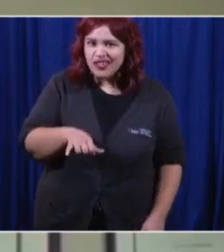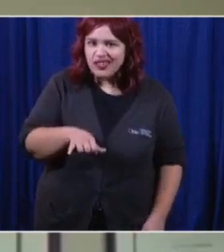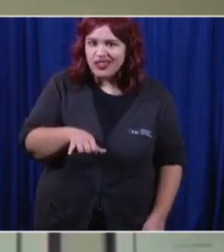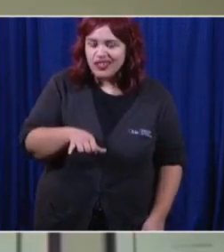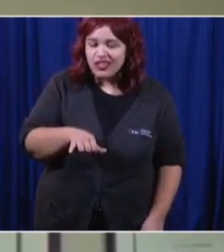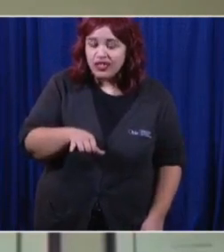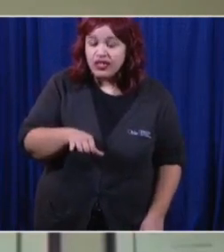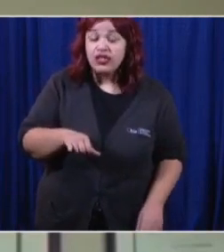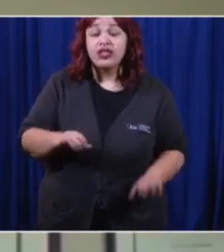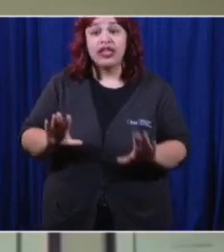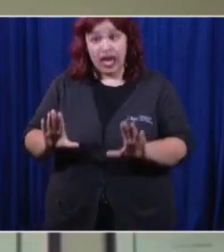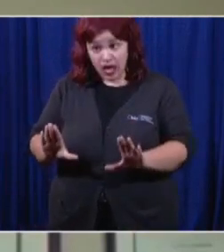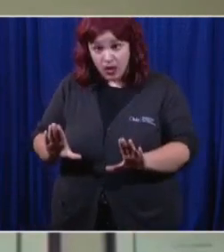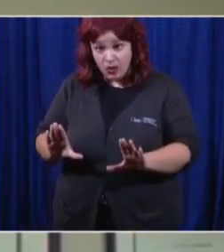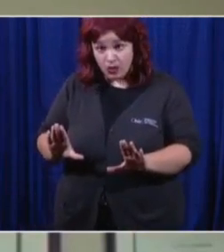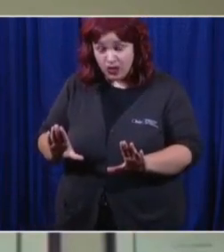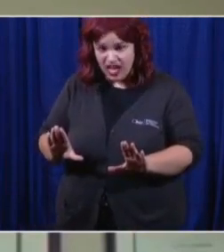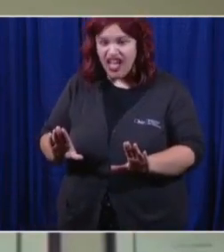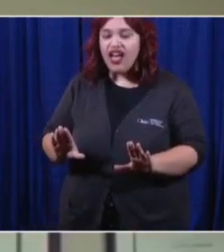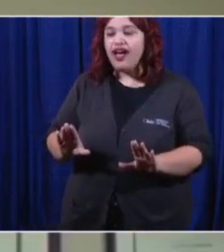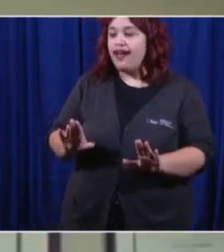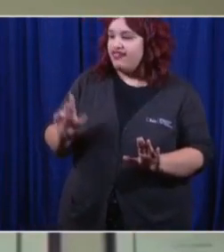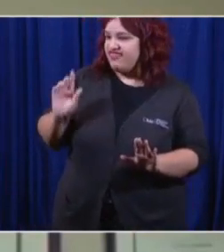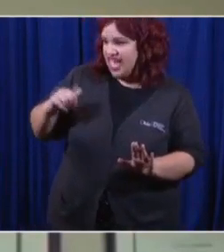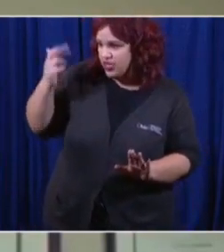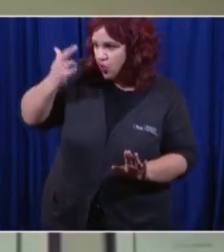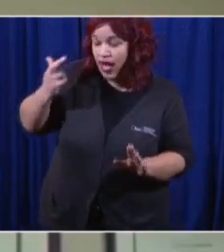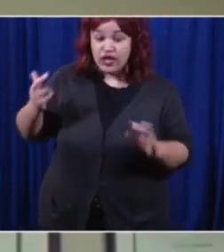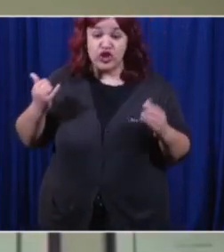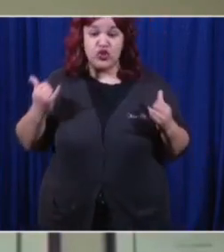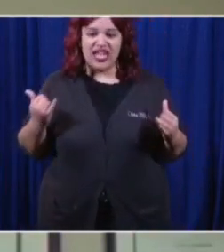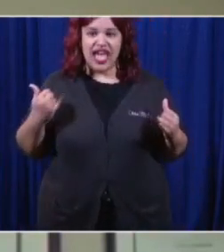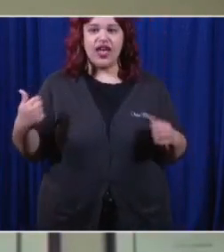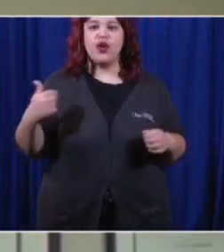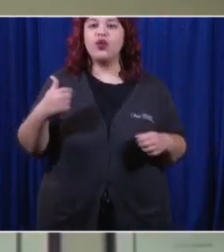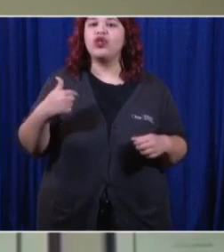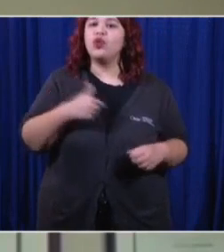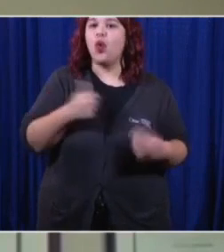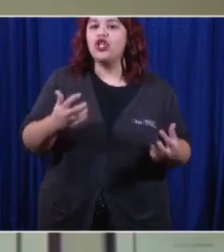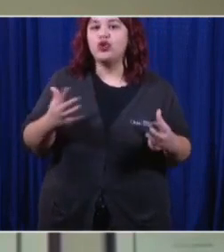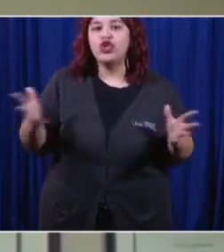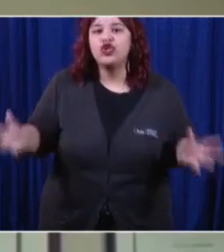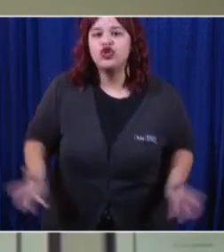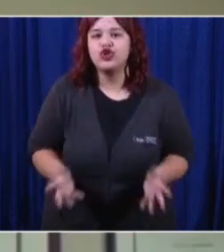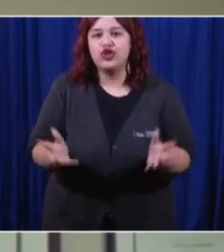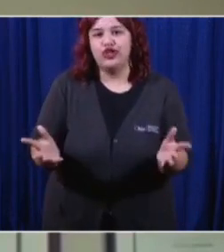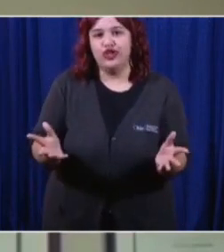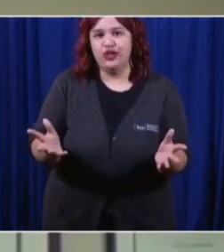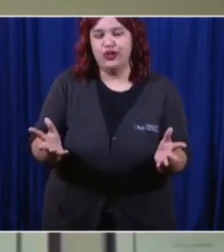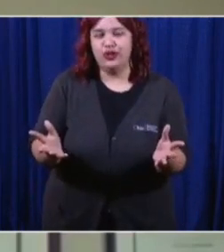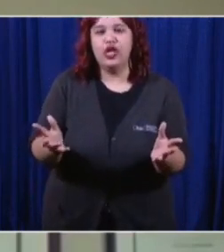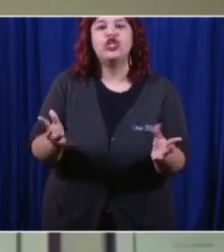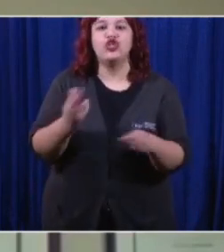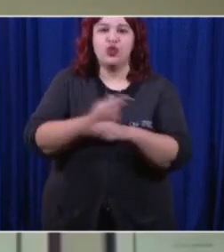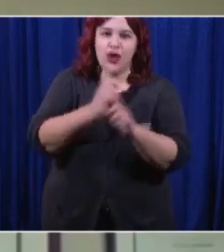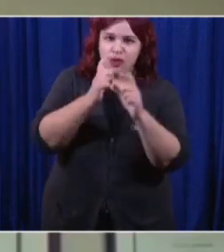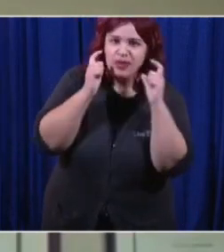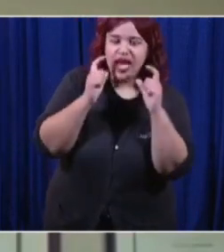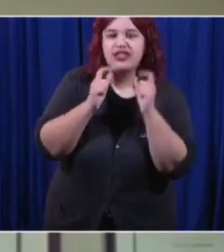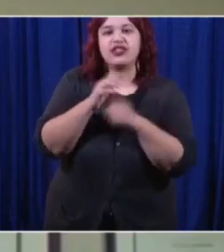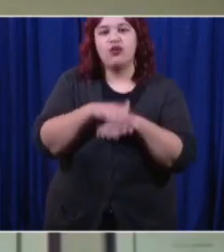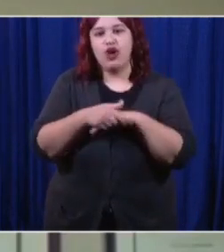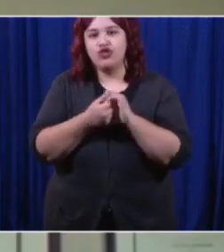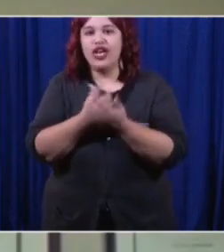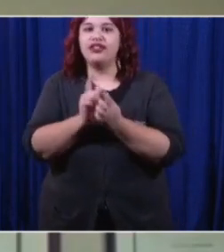don't think that additional steps might be needed, but why today? Well, the today reason is because of the surge we're